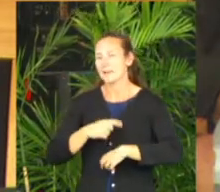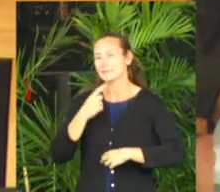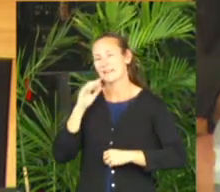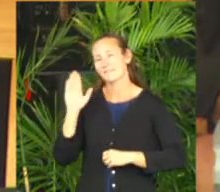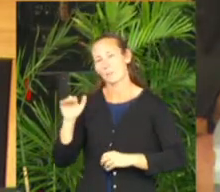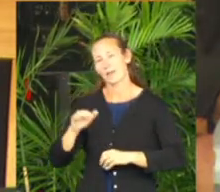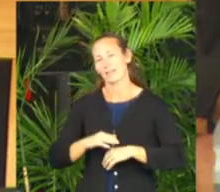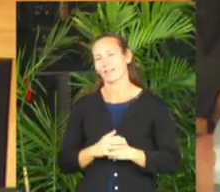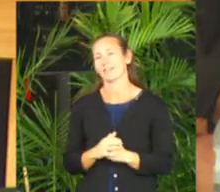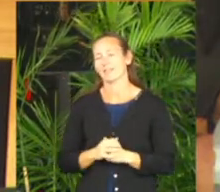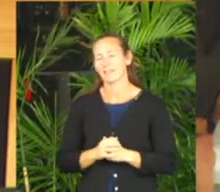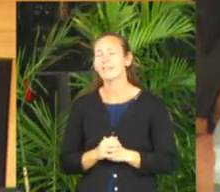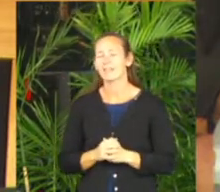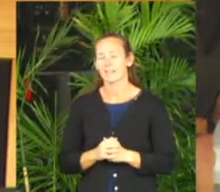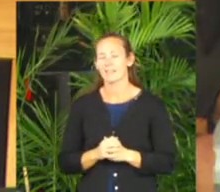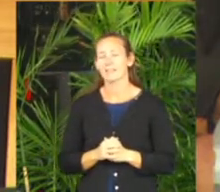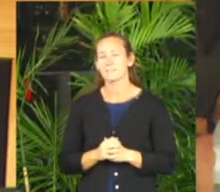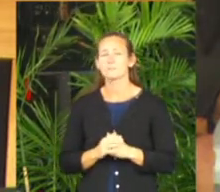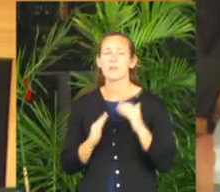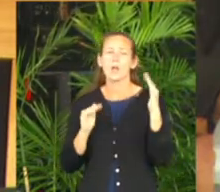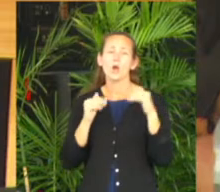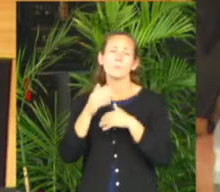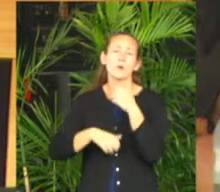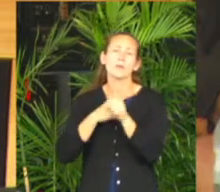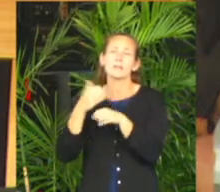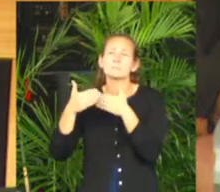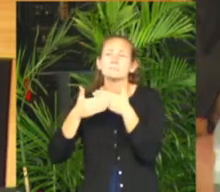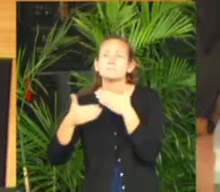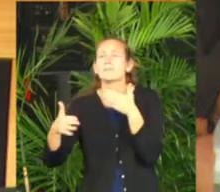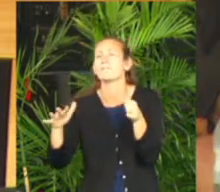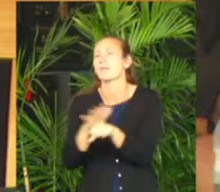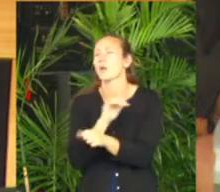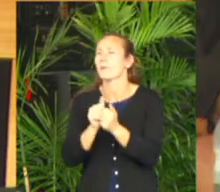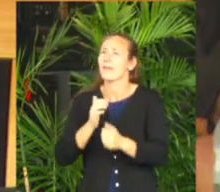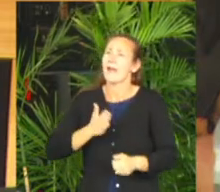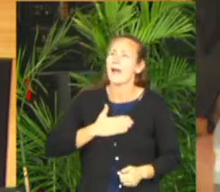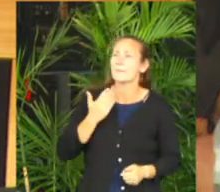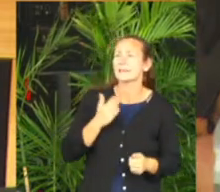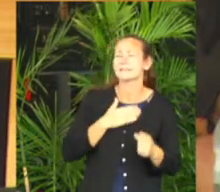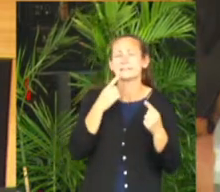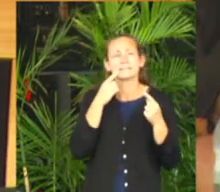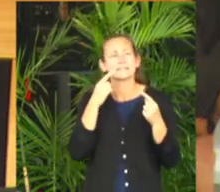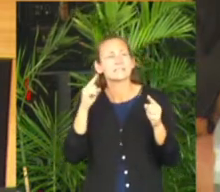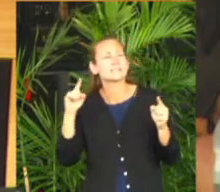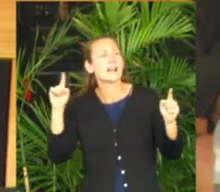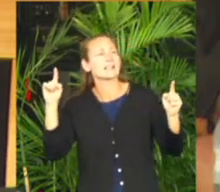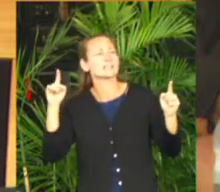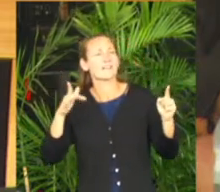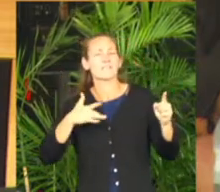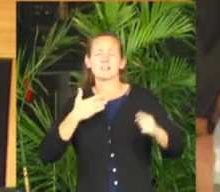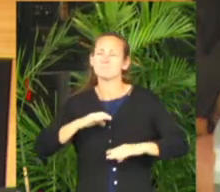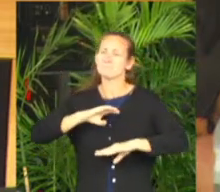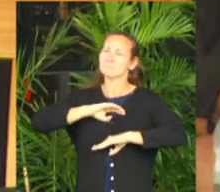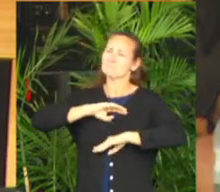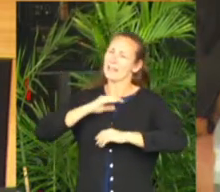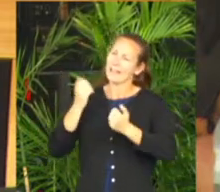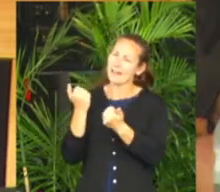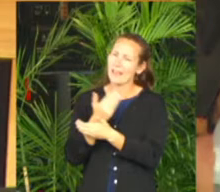farewell. May your years ahead be filled with happiness, success, and a sense of fulfillment in all that